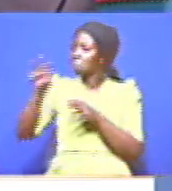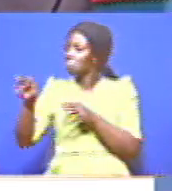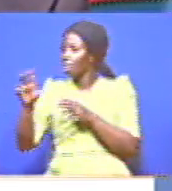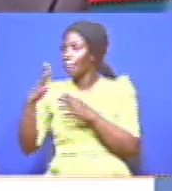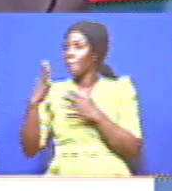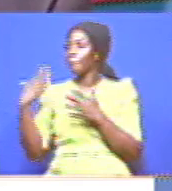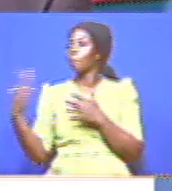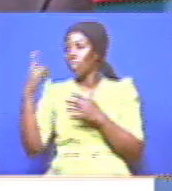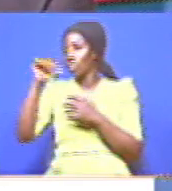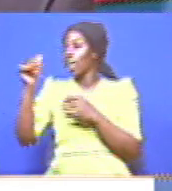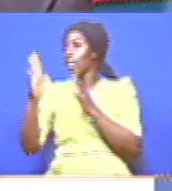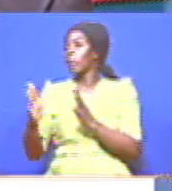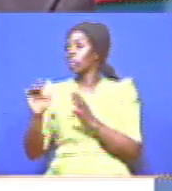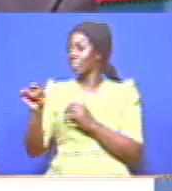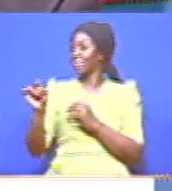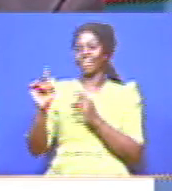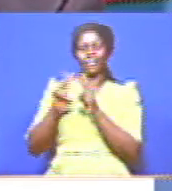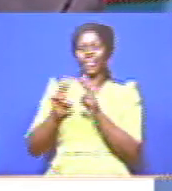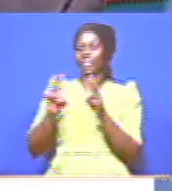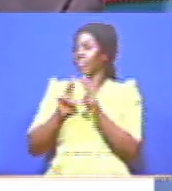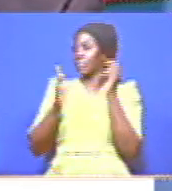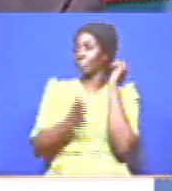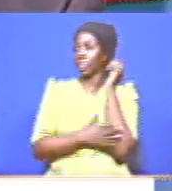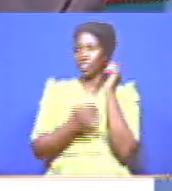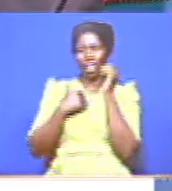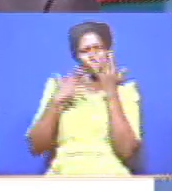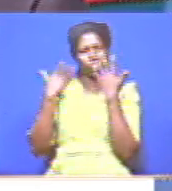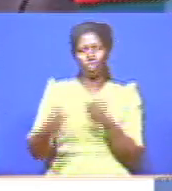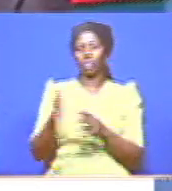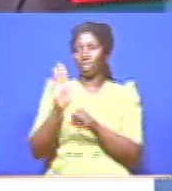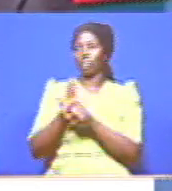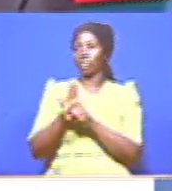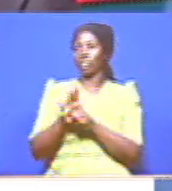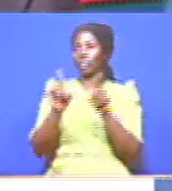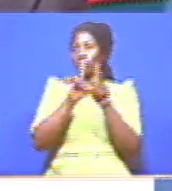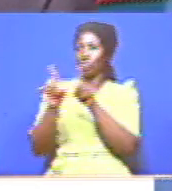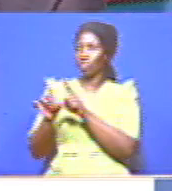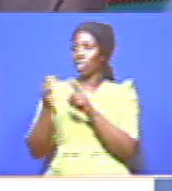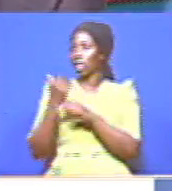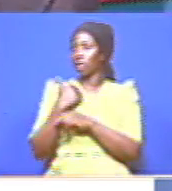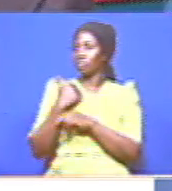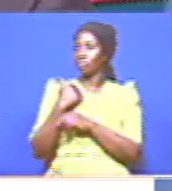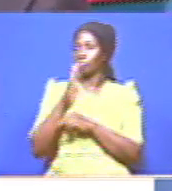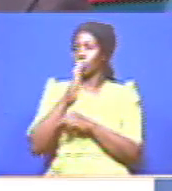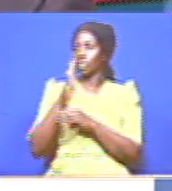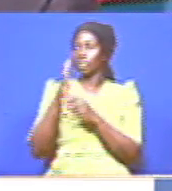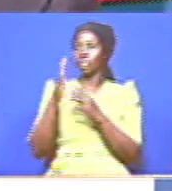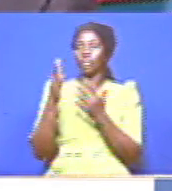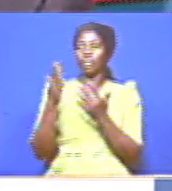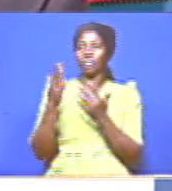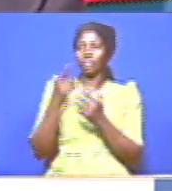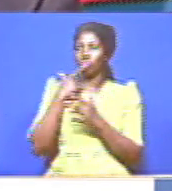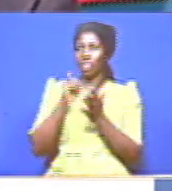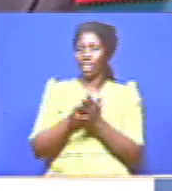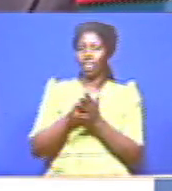something else. Something is wrong. This is really where we have lost. Mm-hmm. And we have also been told where parents contribute money. Mm-hmm.